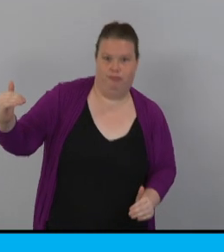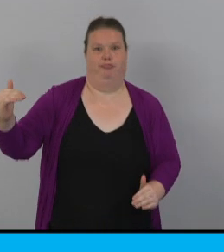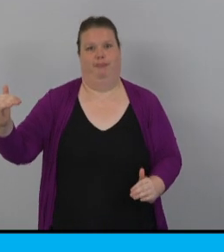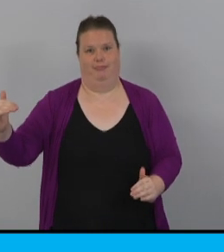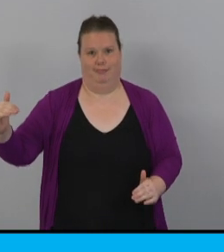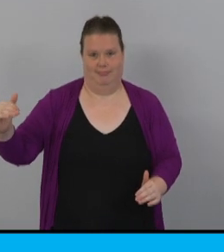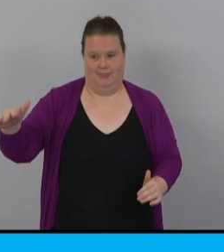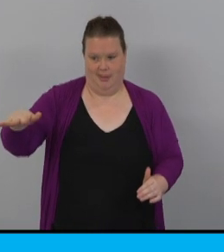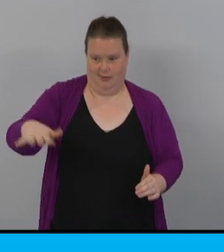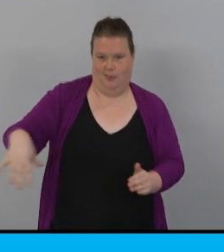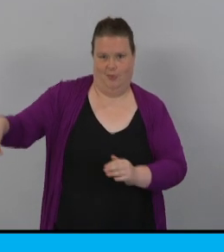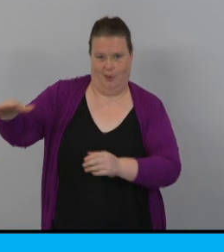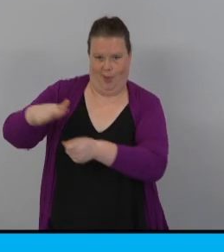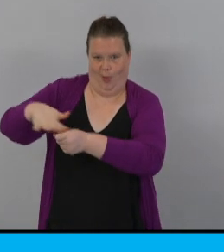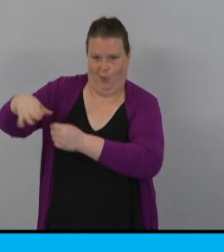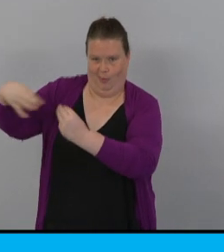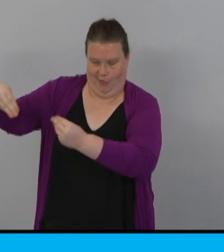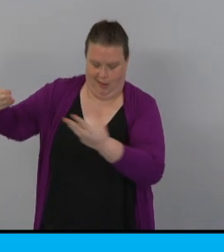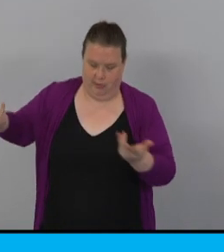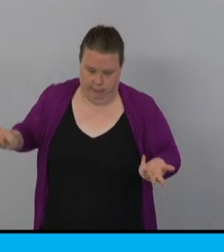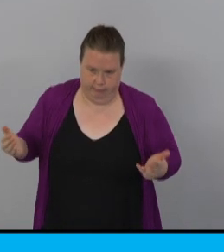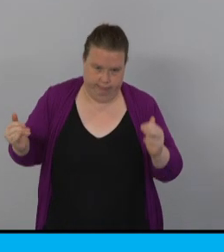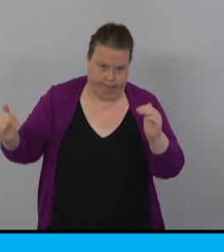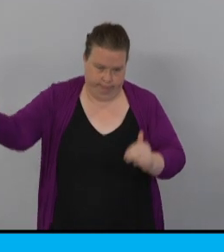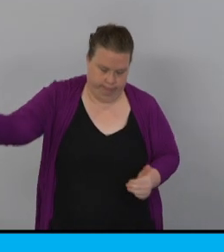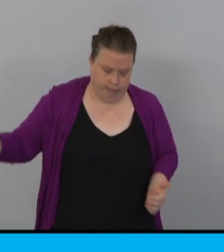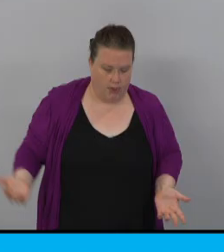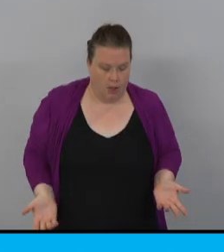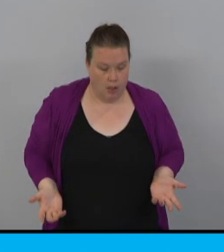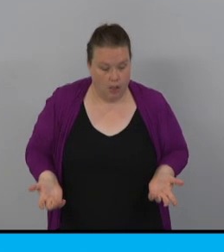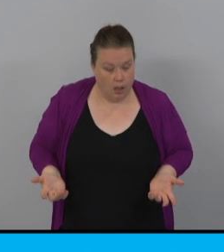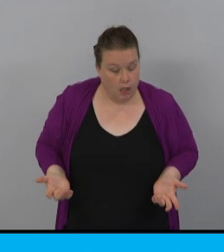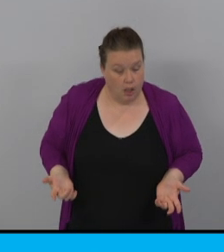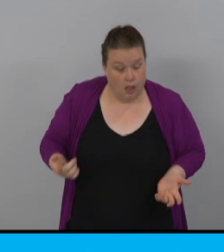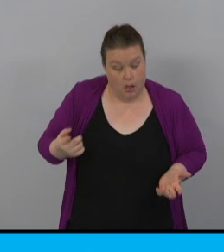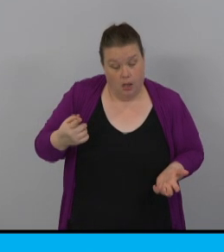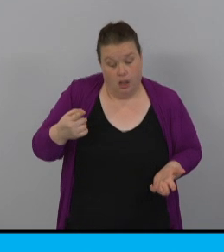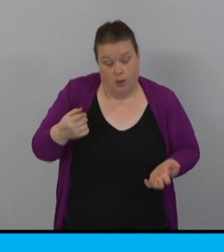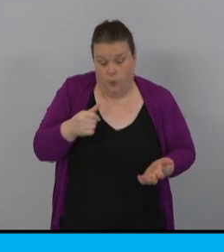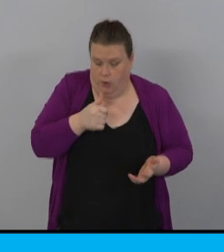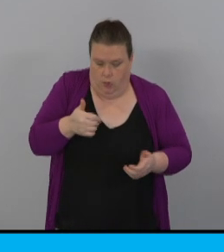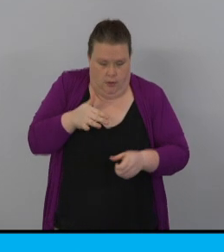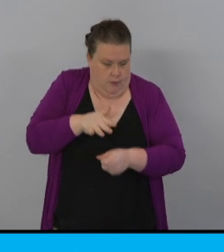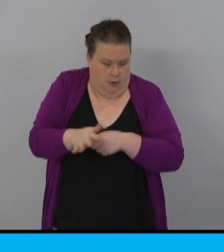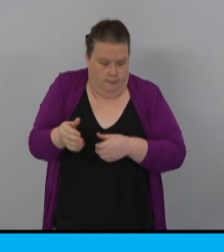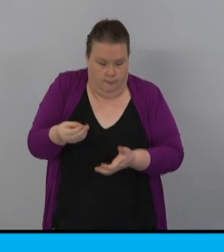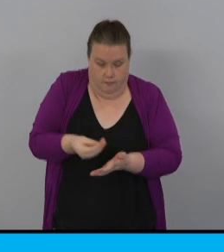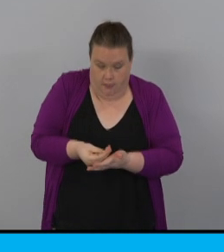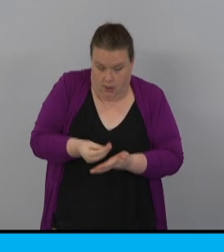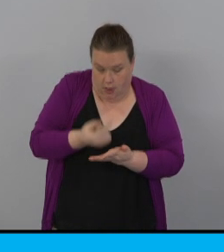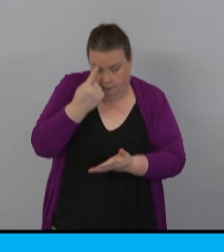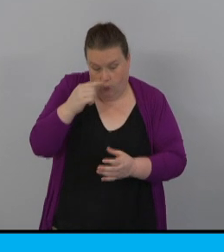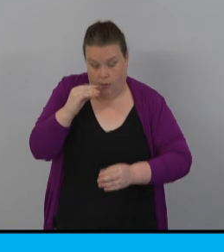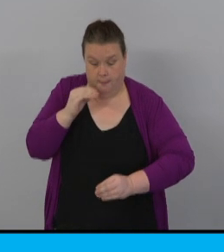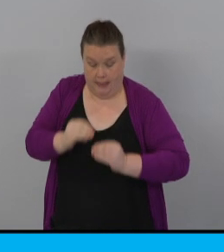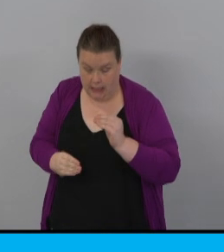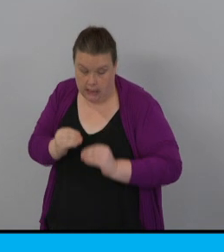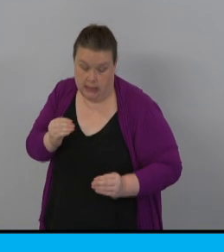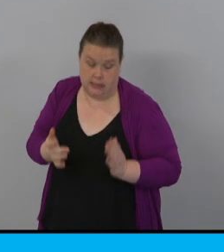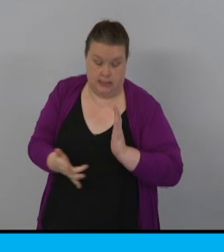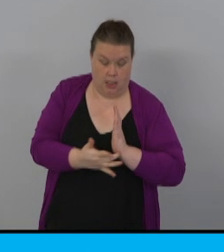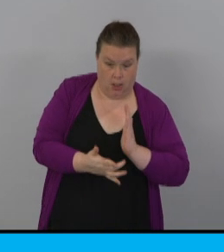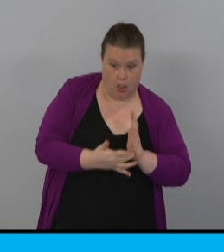for a number of years now for maintenance, technology, vehicle replacements. We did put a lot of money into